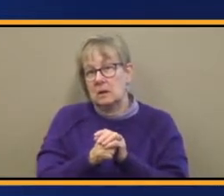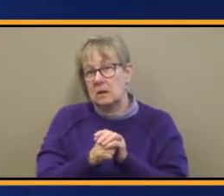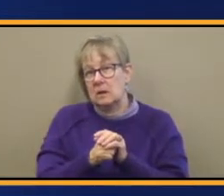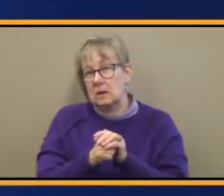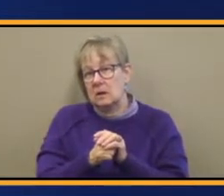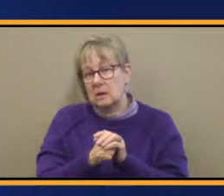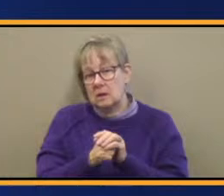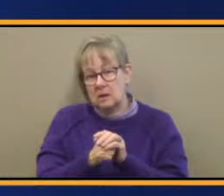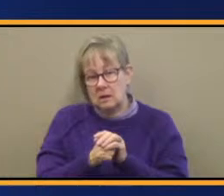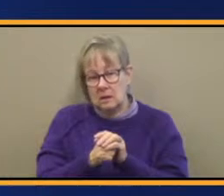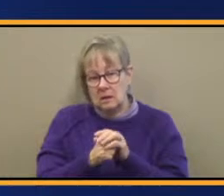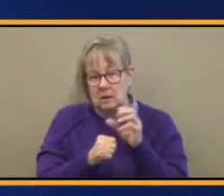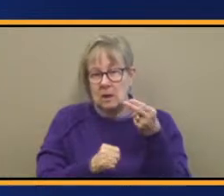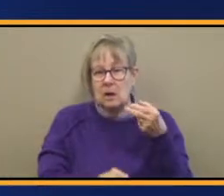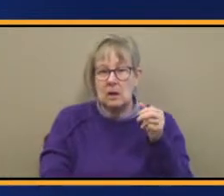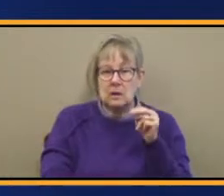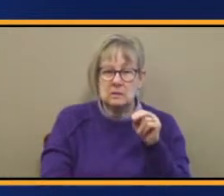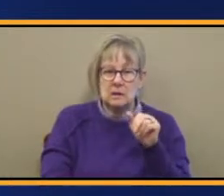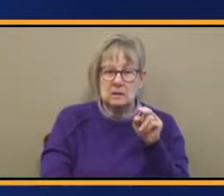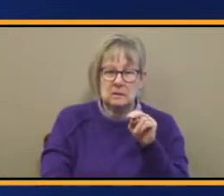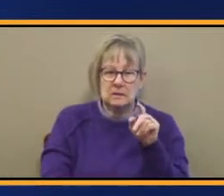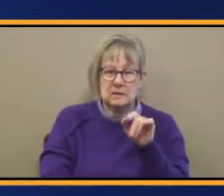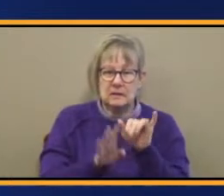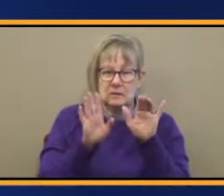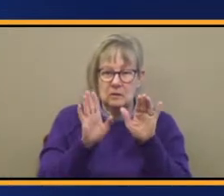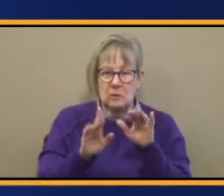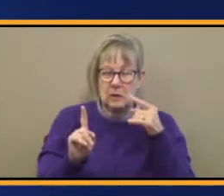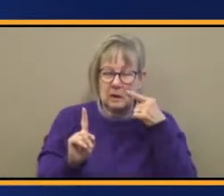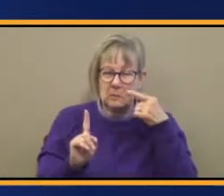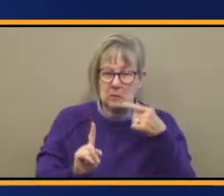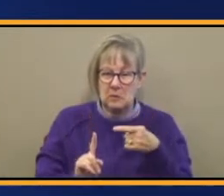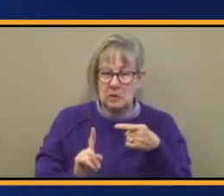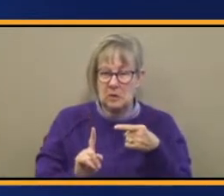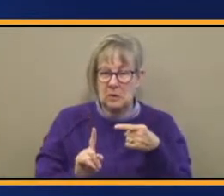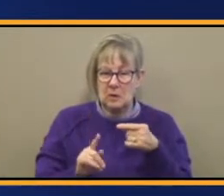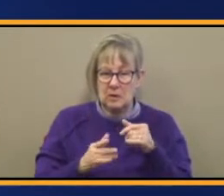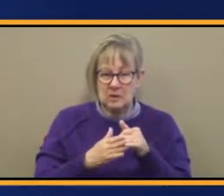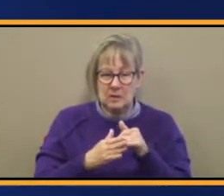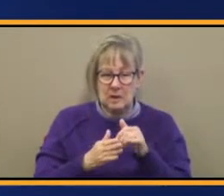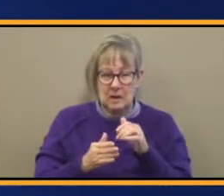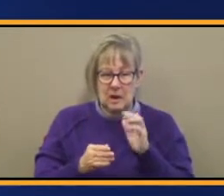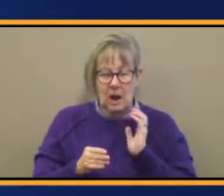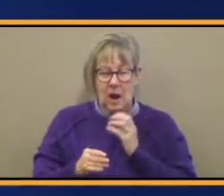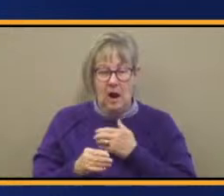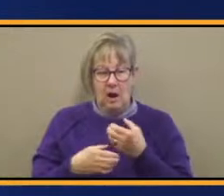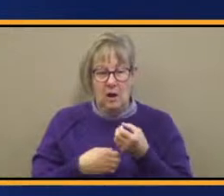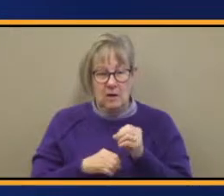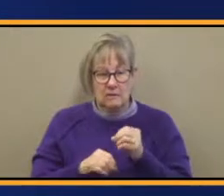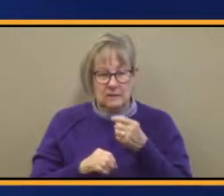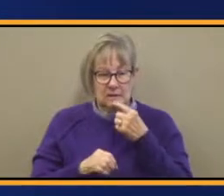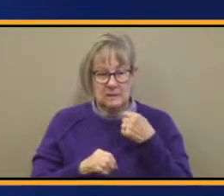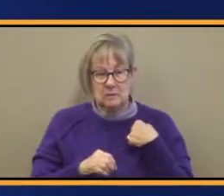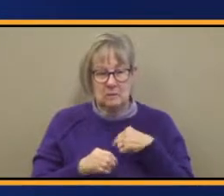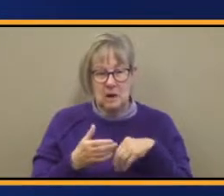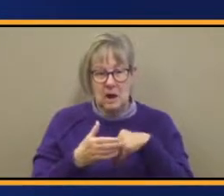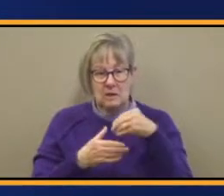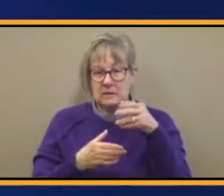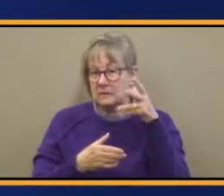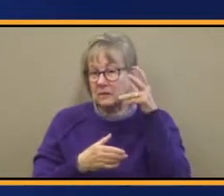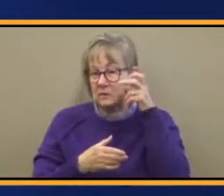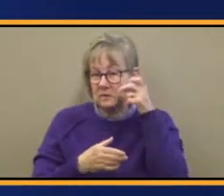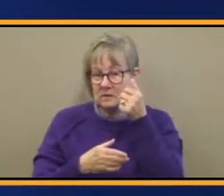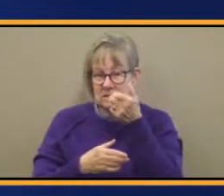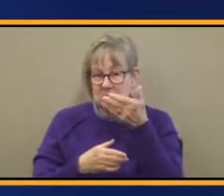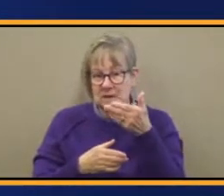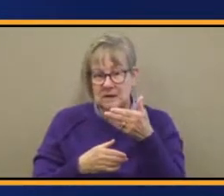I go, Representative Hernandez, that's a great point, Representative Fierro, because I know you reached out to our office and said, we're out there. If you guys hear anything you need us